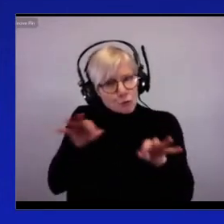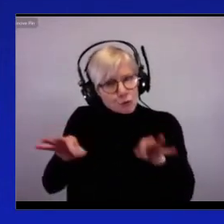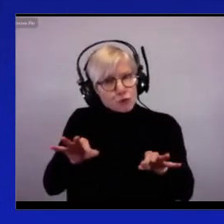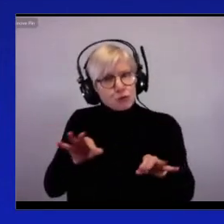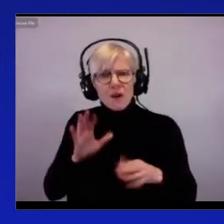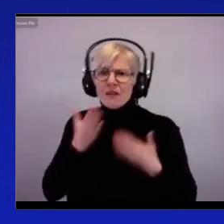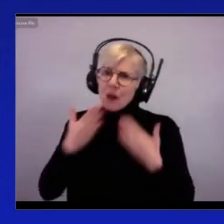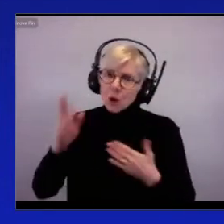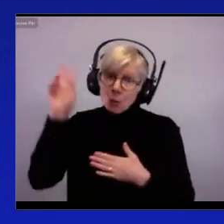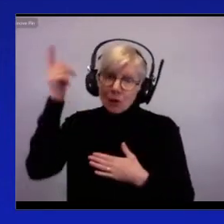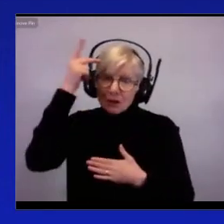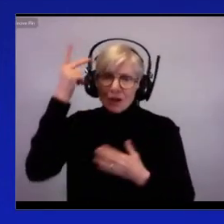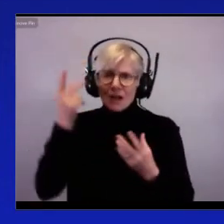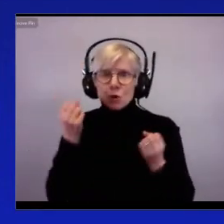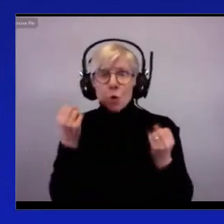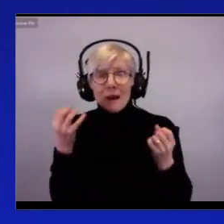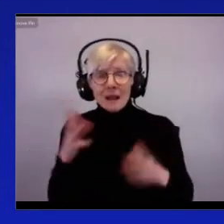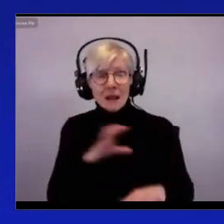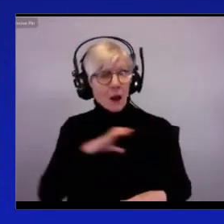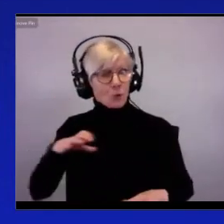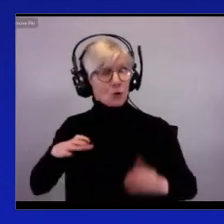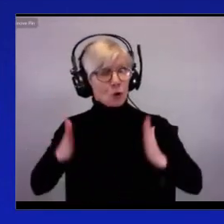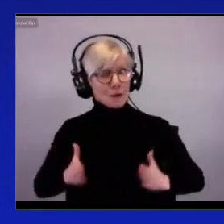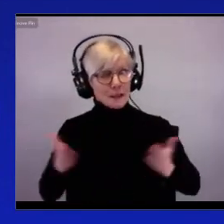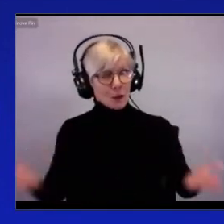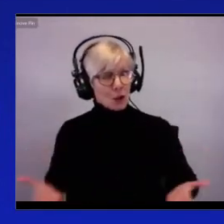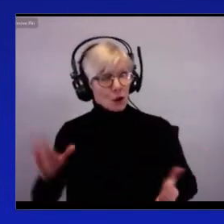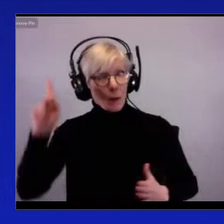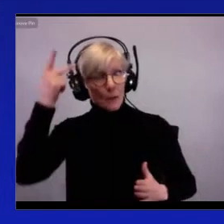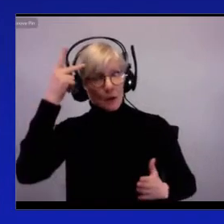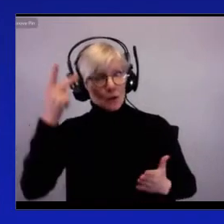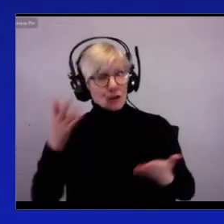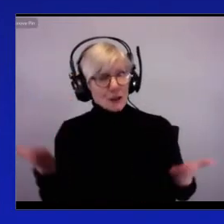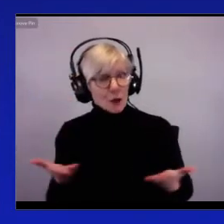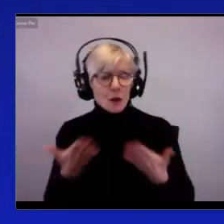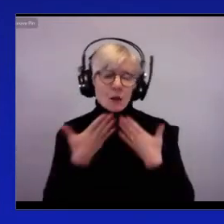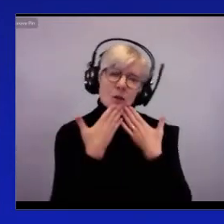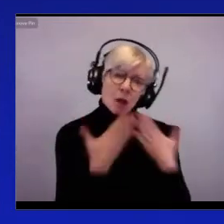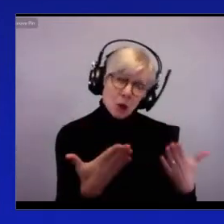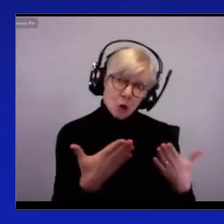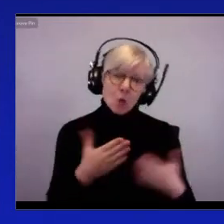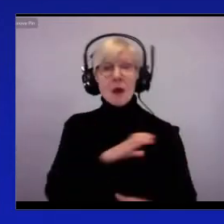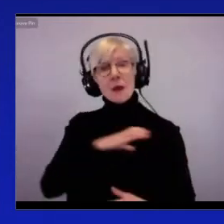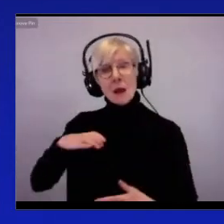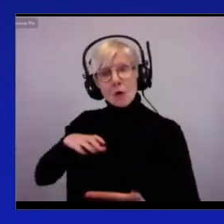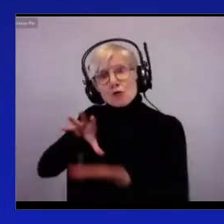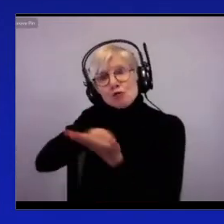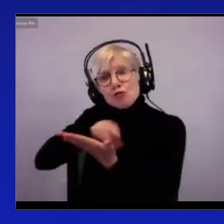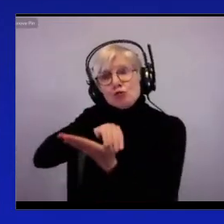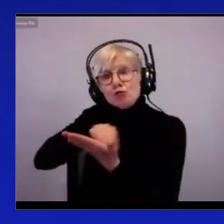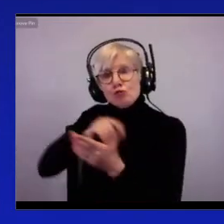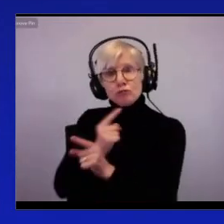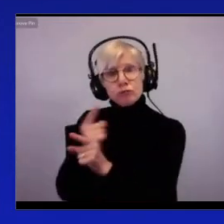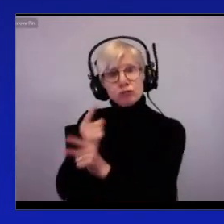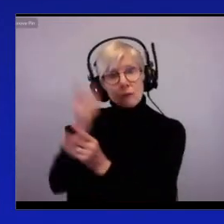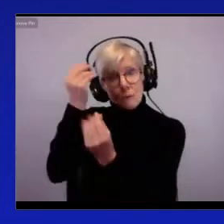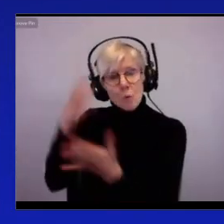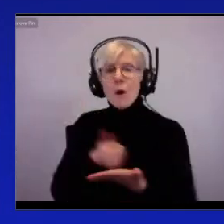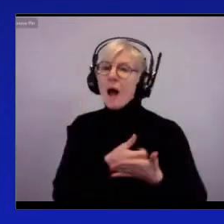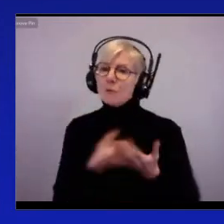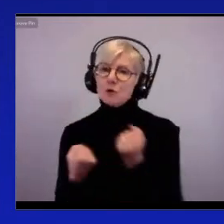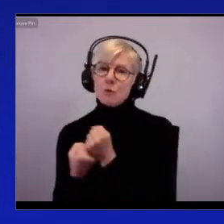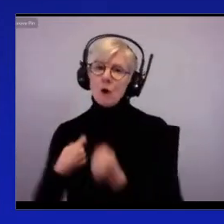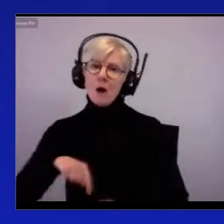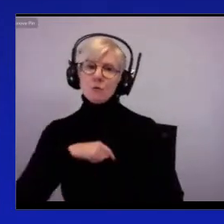see so many of my colleagues in attendance. An informed council will help support the work done by staff. It's